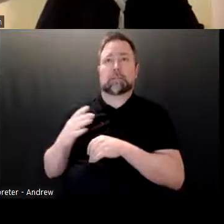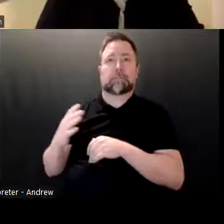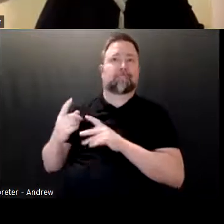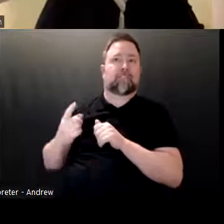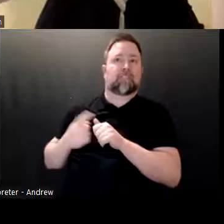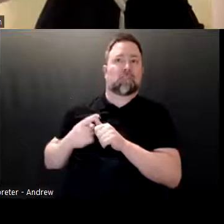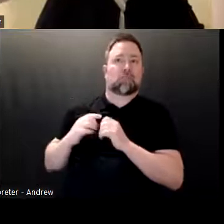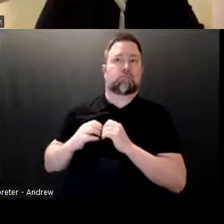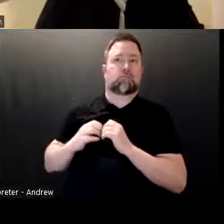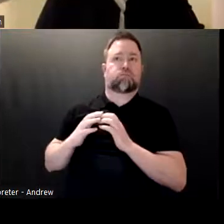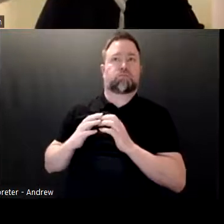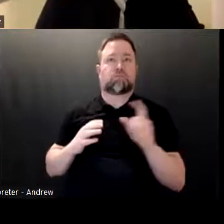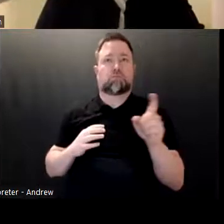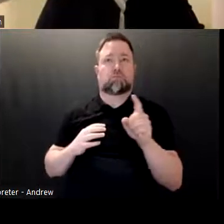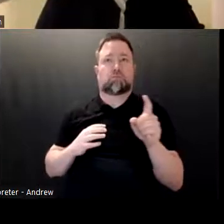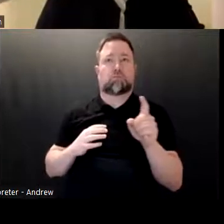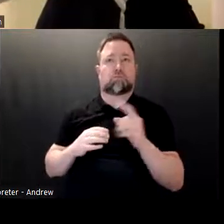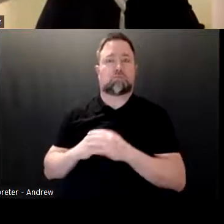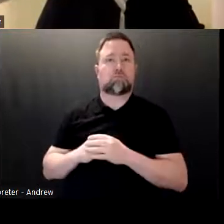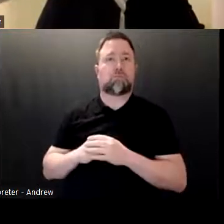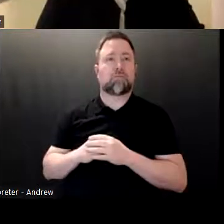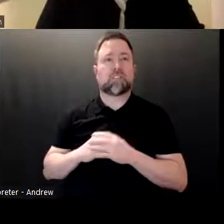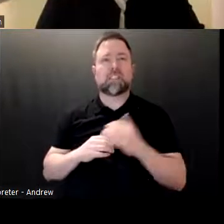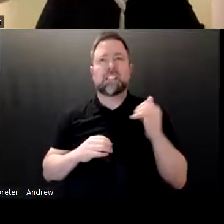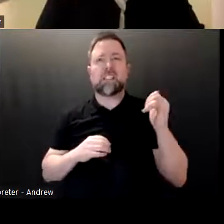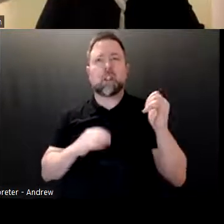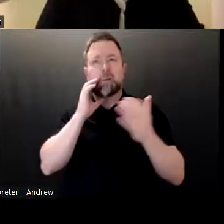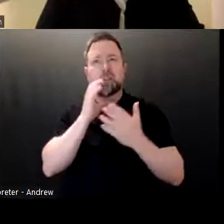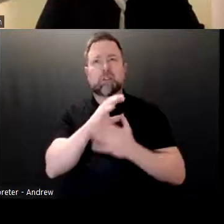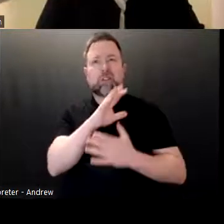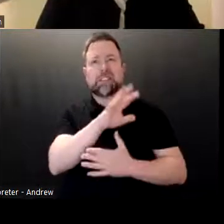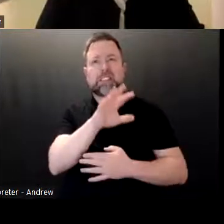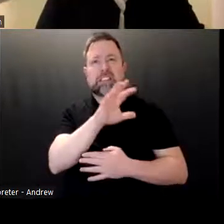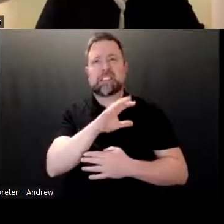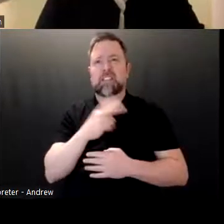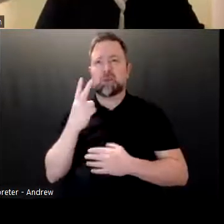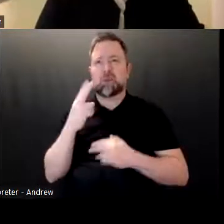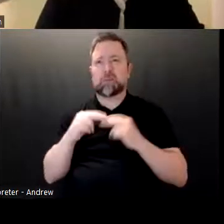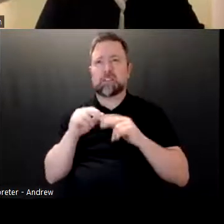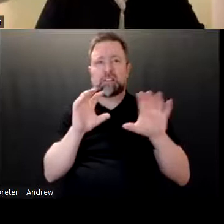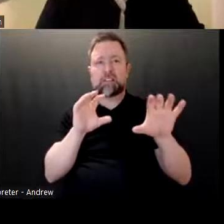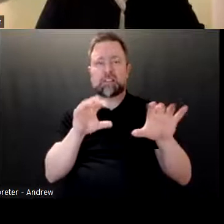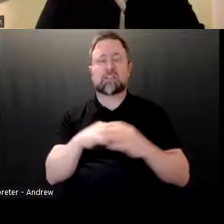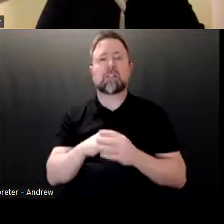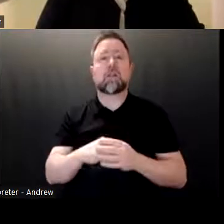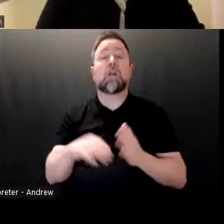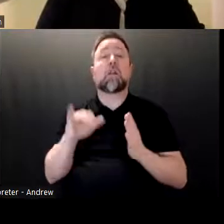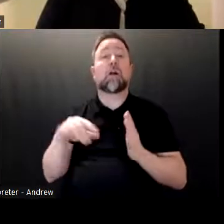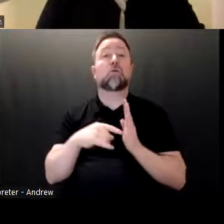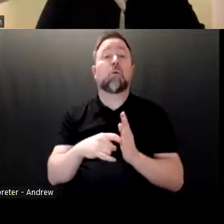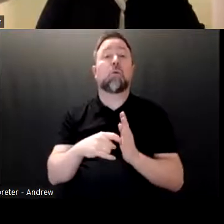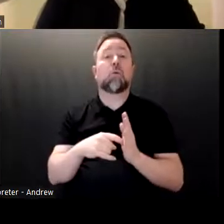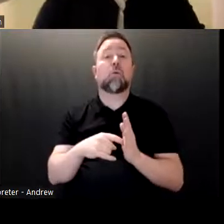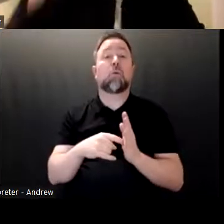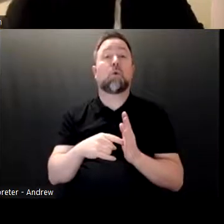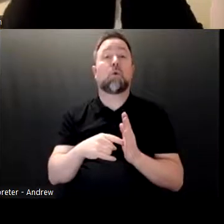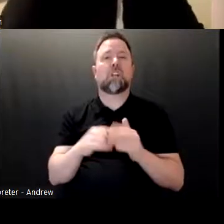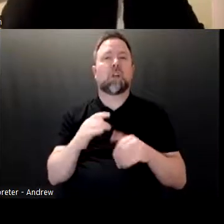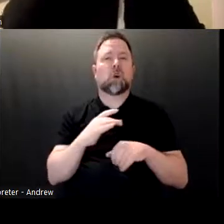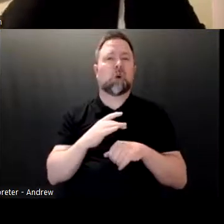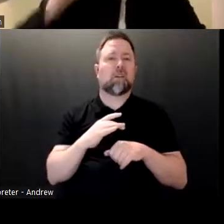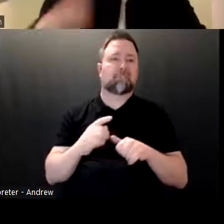a new studio, which gave him room to work, but also distance from his family, which had grown to include 3 children. So